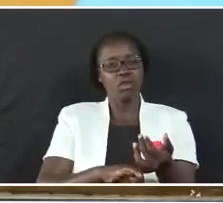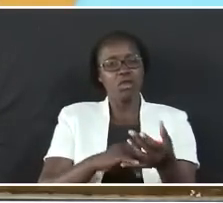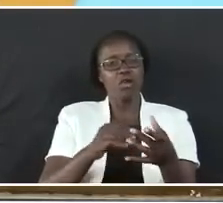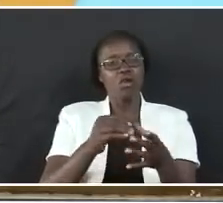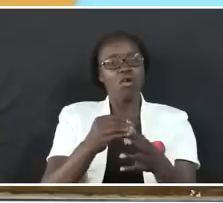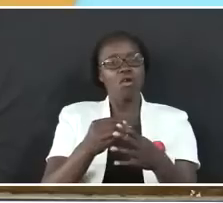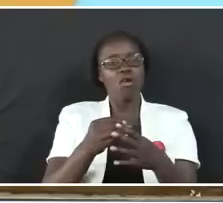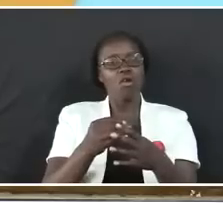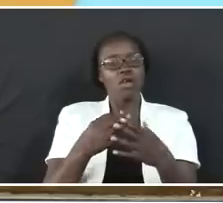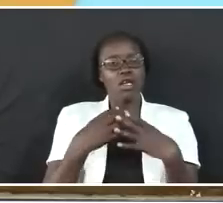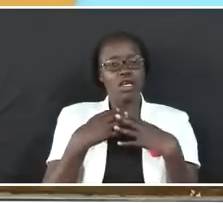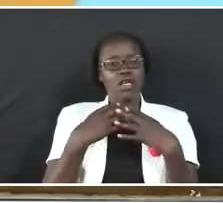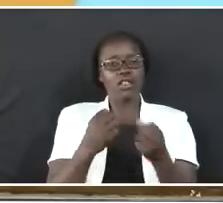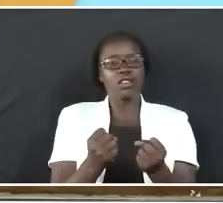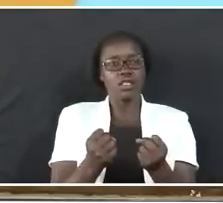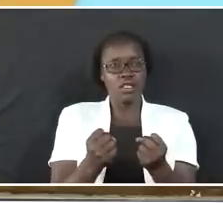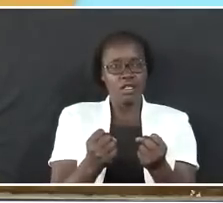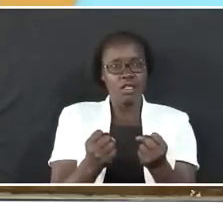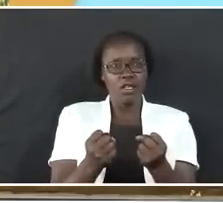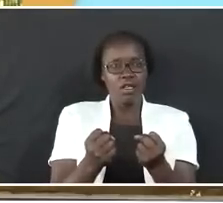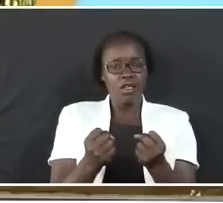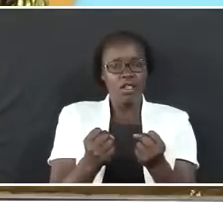Could be a health knot.